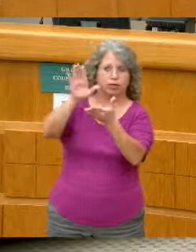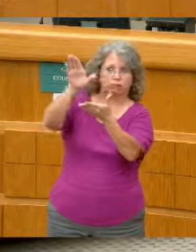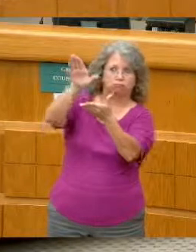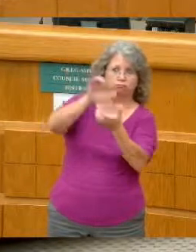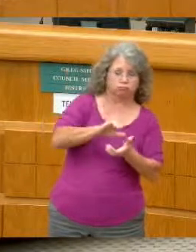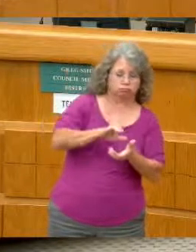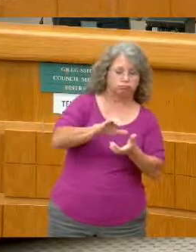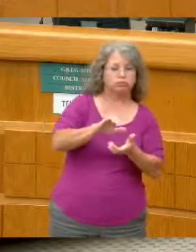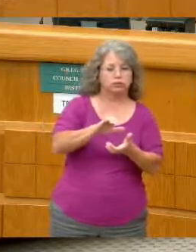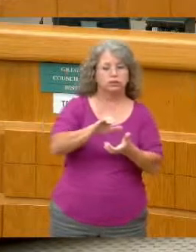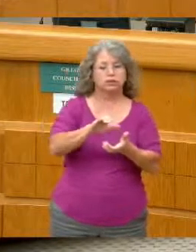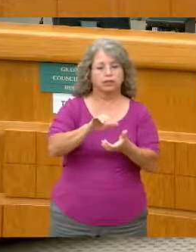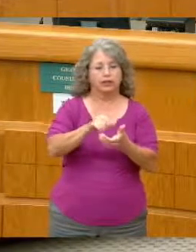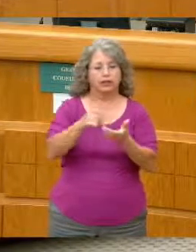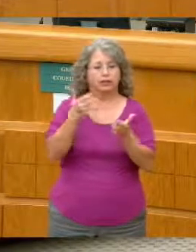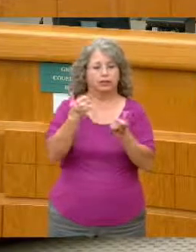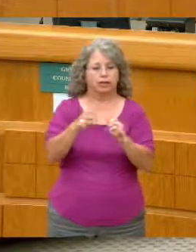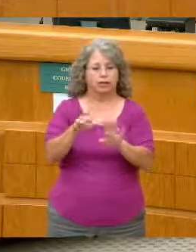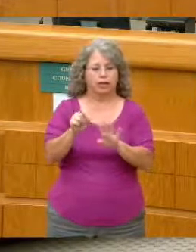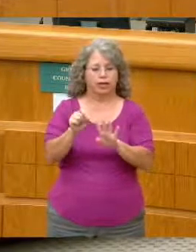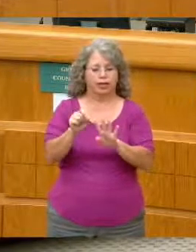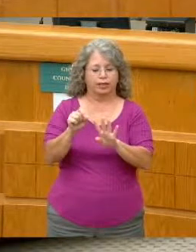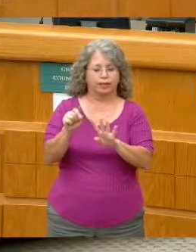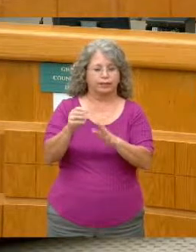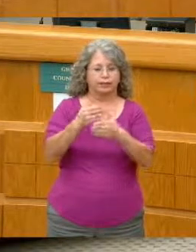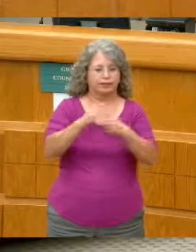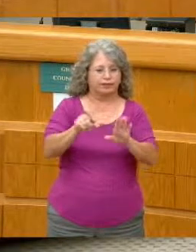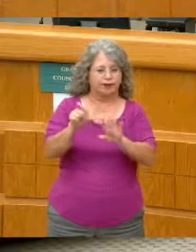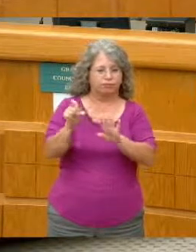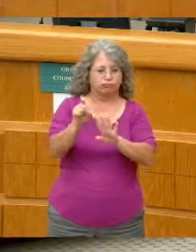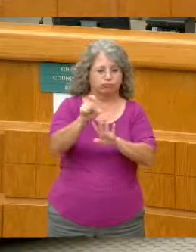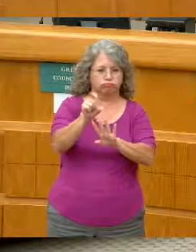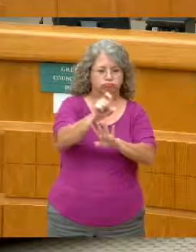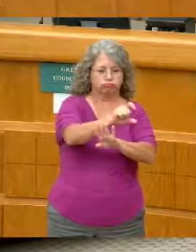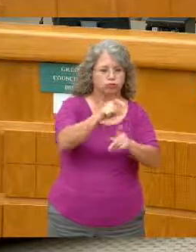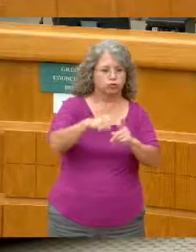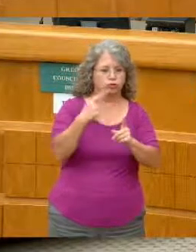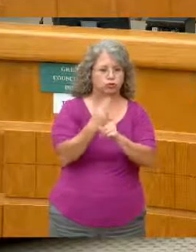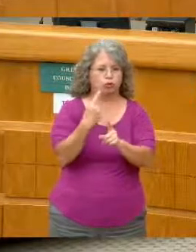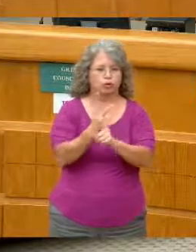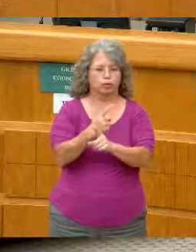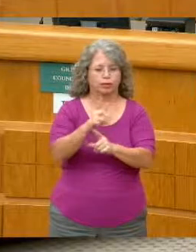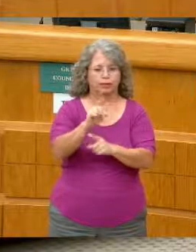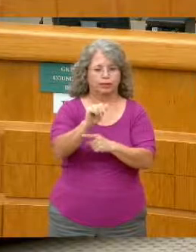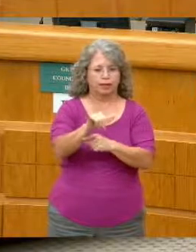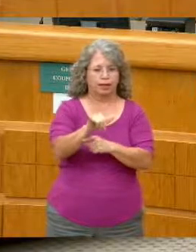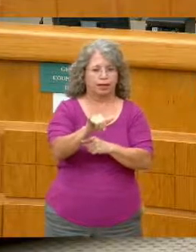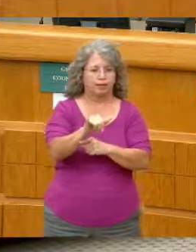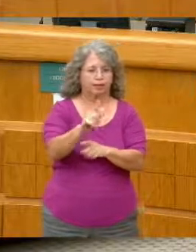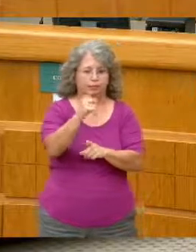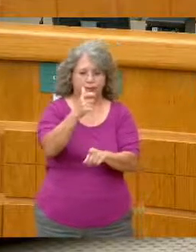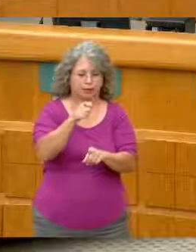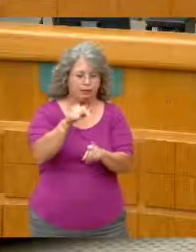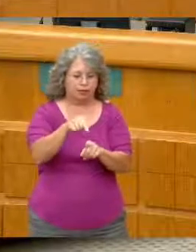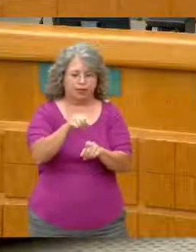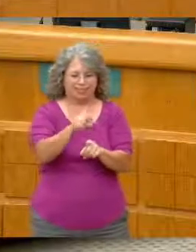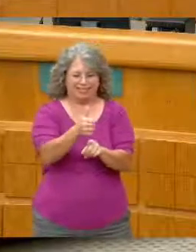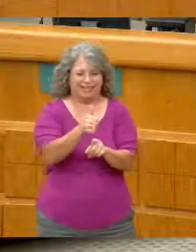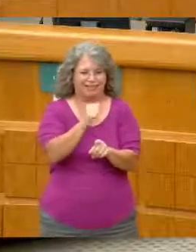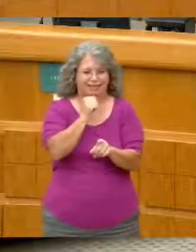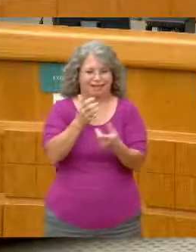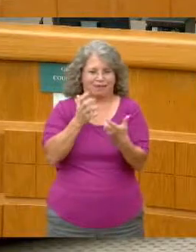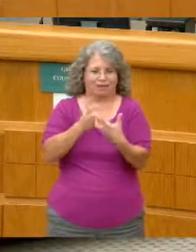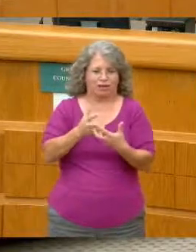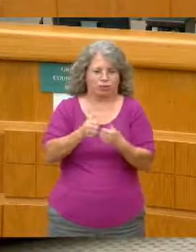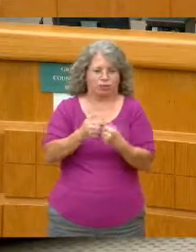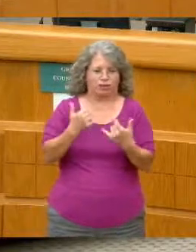from the state that we're still getting. And those have been distributed to the appropriate day. They were not from today, the